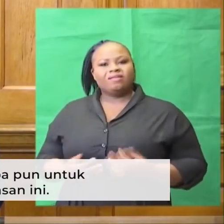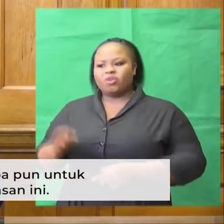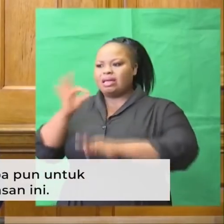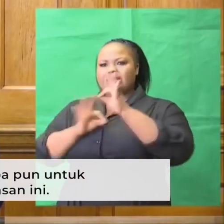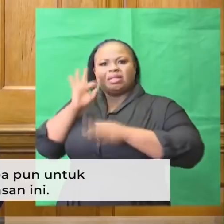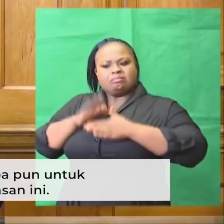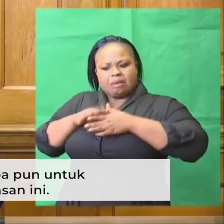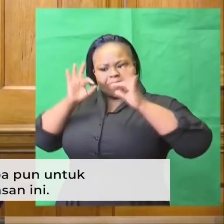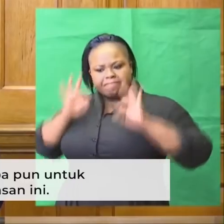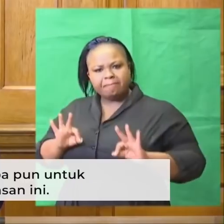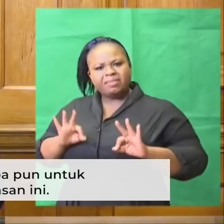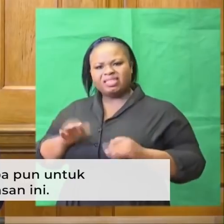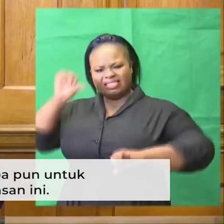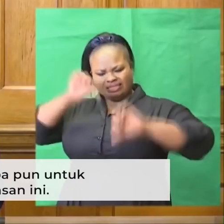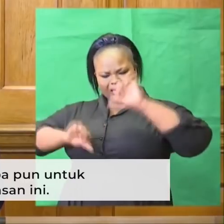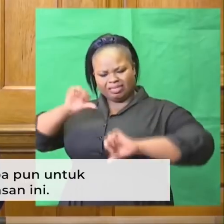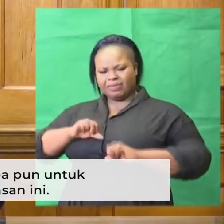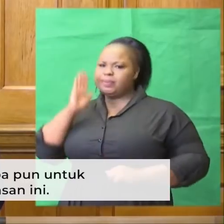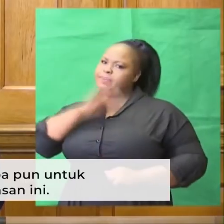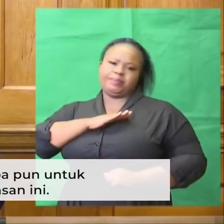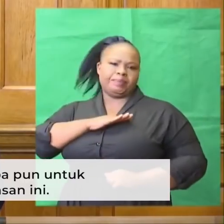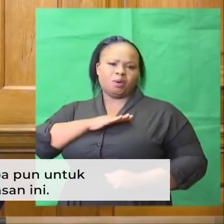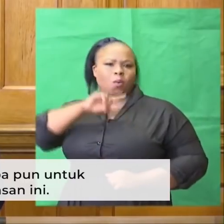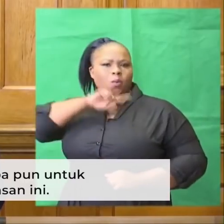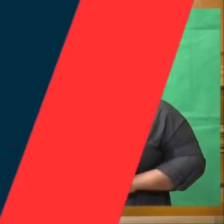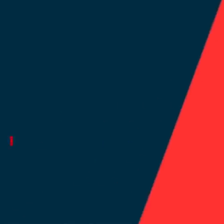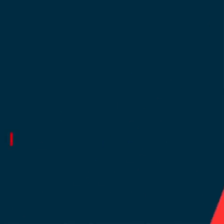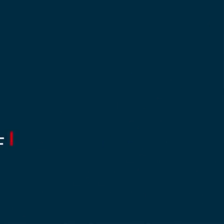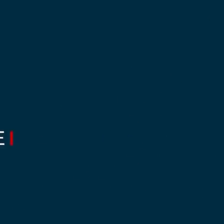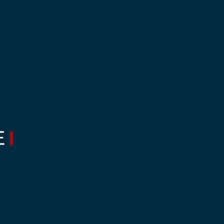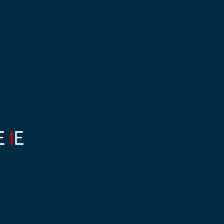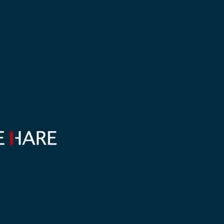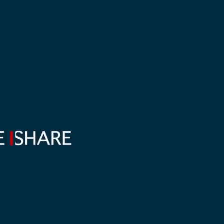justification whatsoever for keeping these restrictions in place.